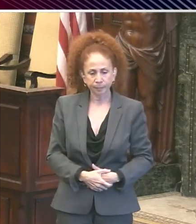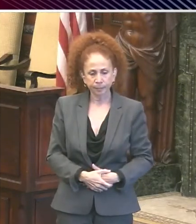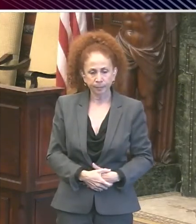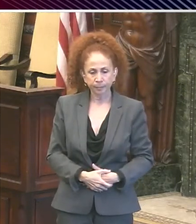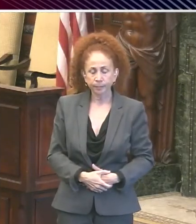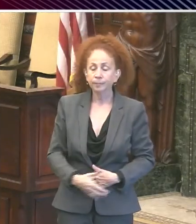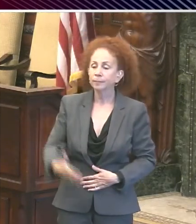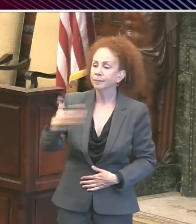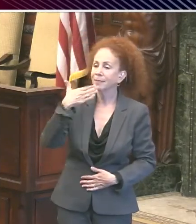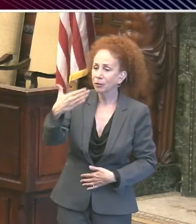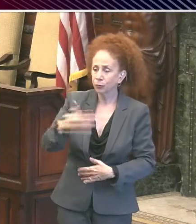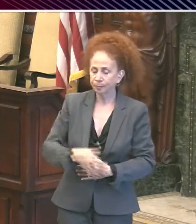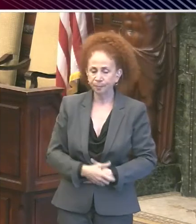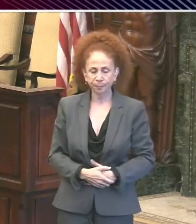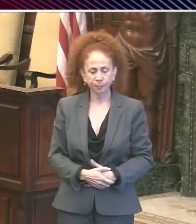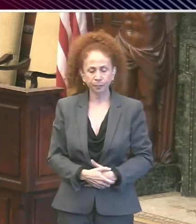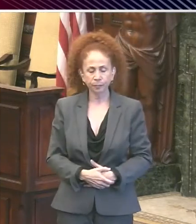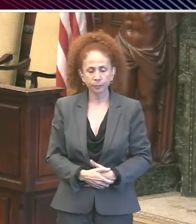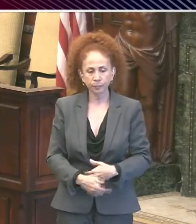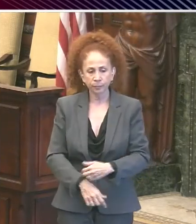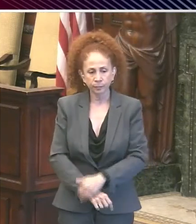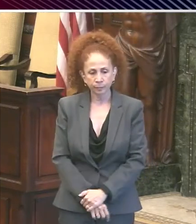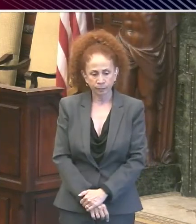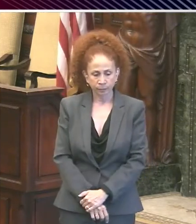high. Okay, thank you.